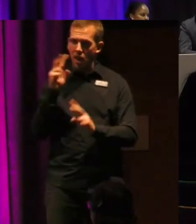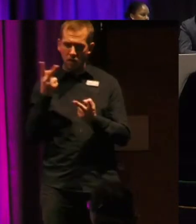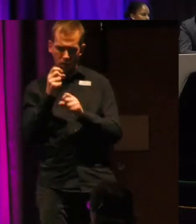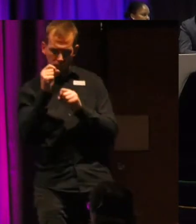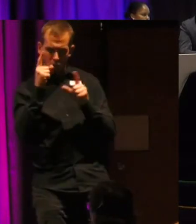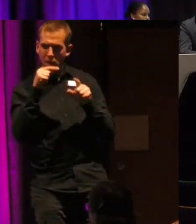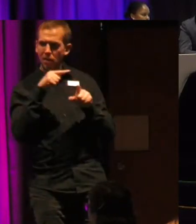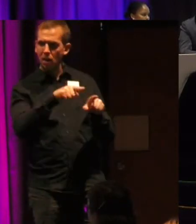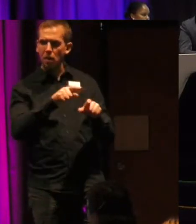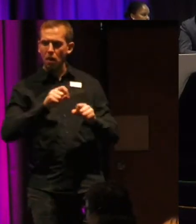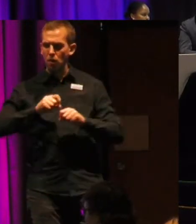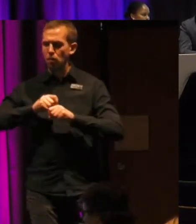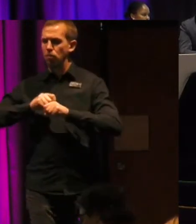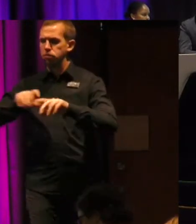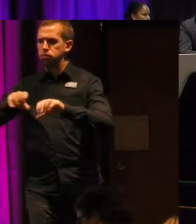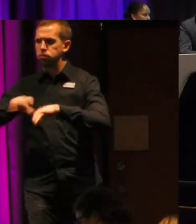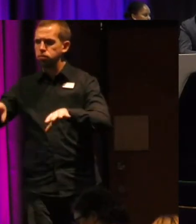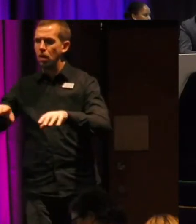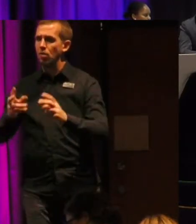there, about the role the media play.